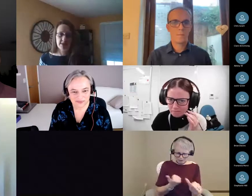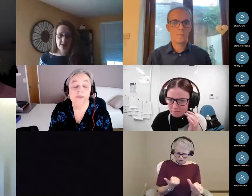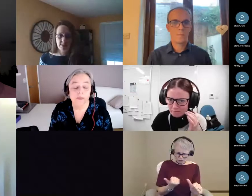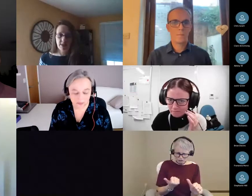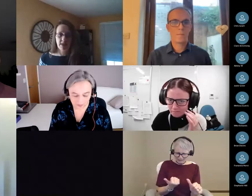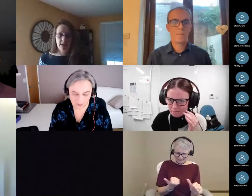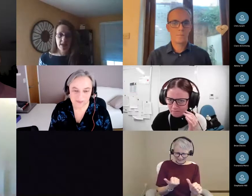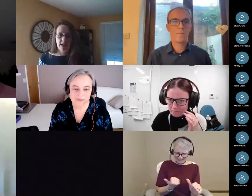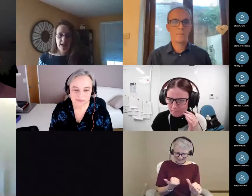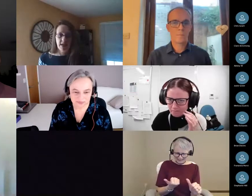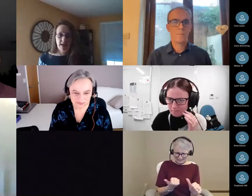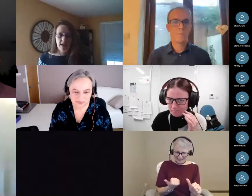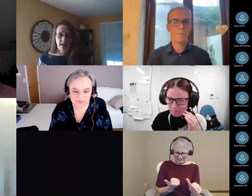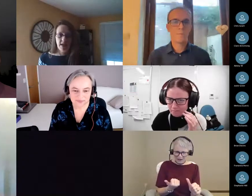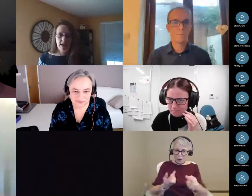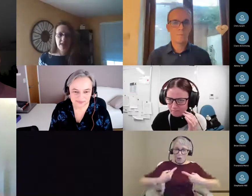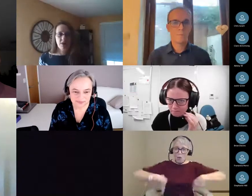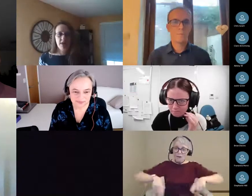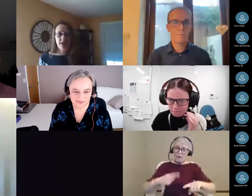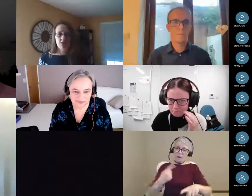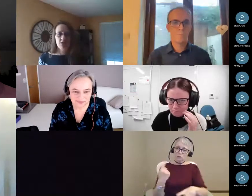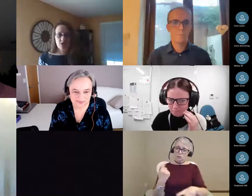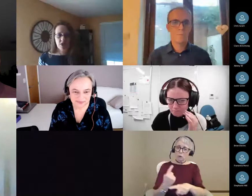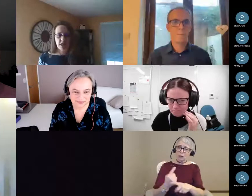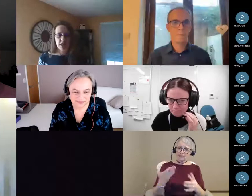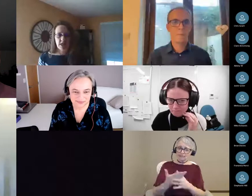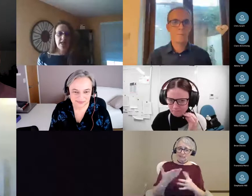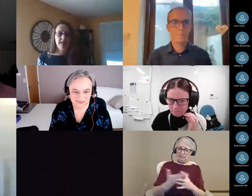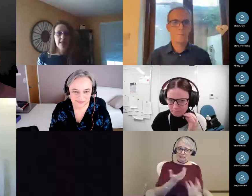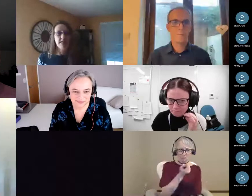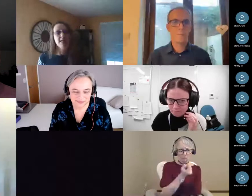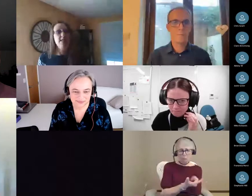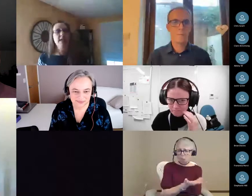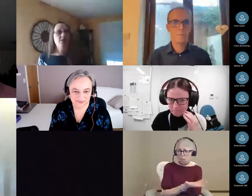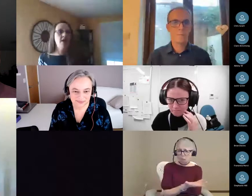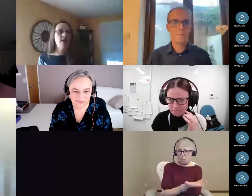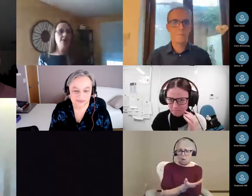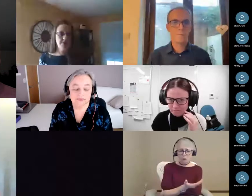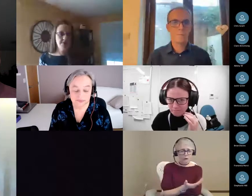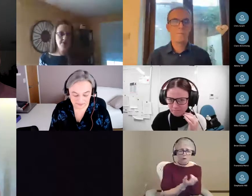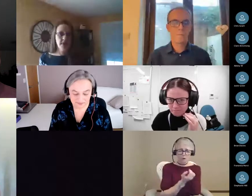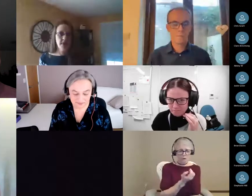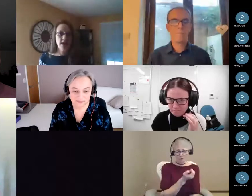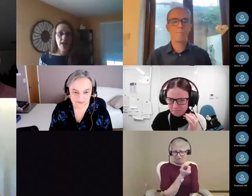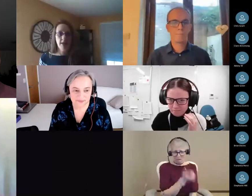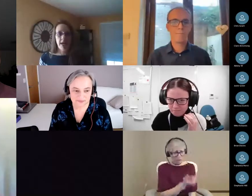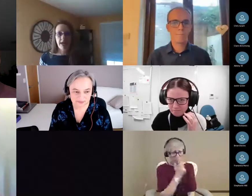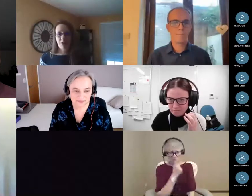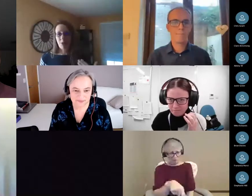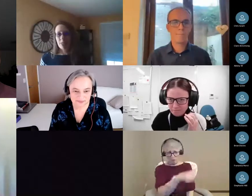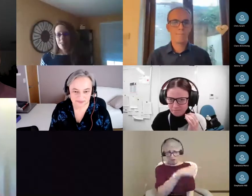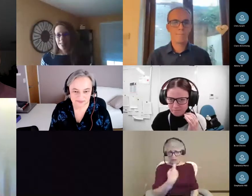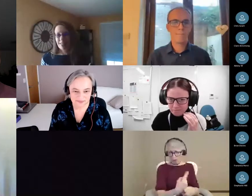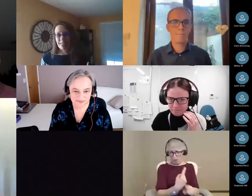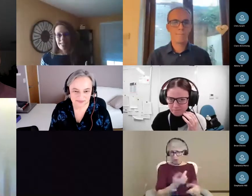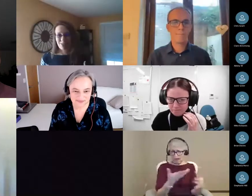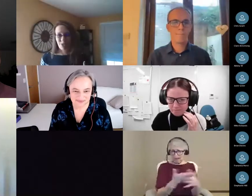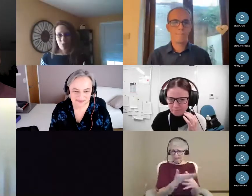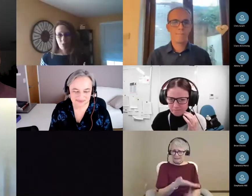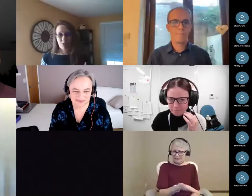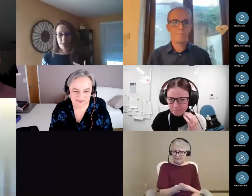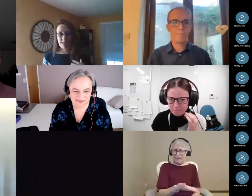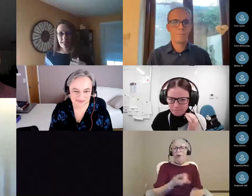talking about accessibility. I think we are an industry that needs to catch up. I have always said